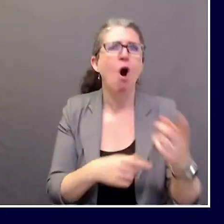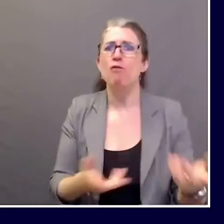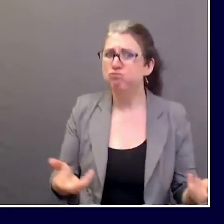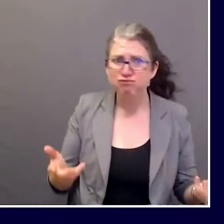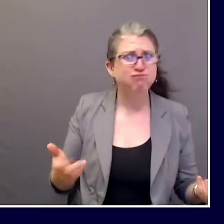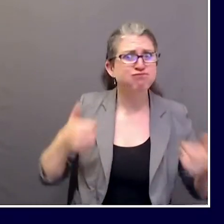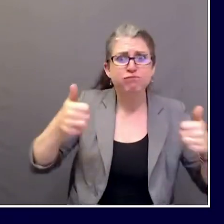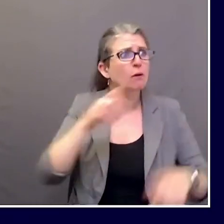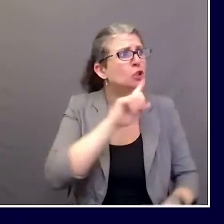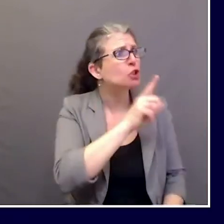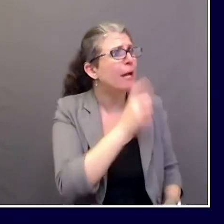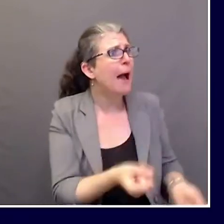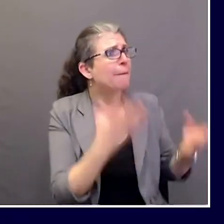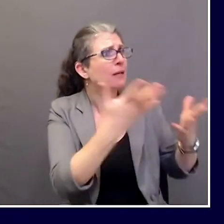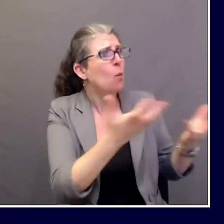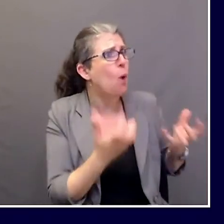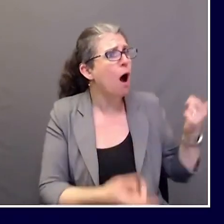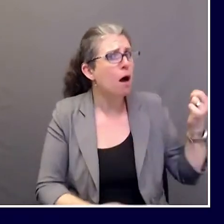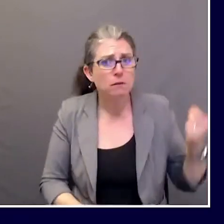we will make it happen.